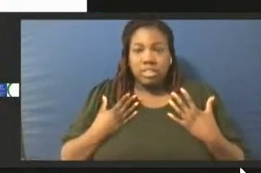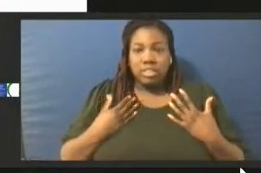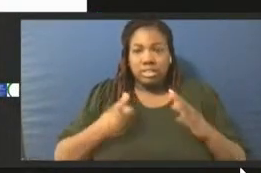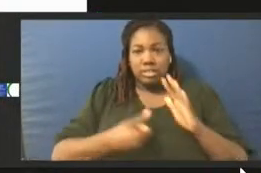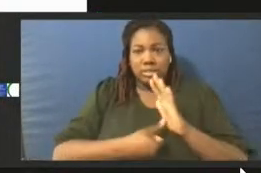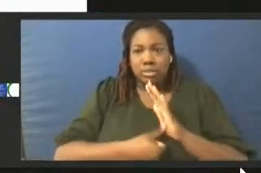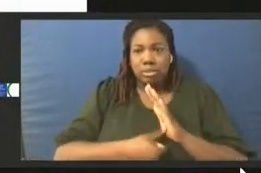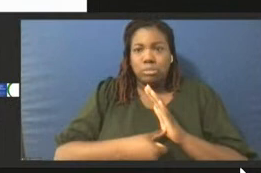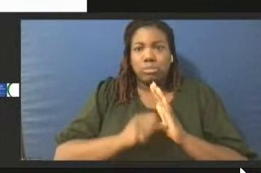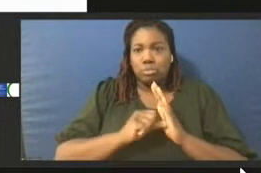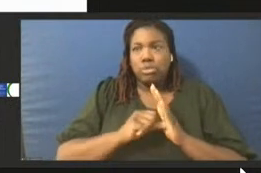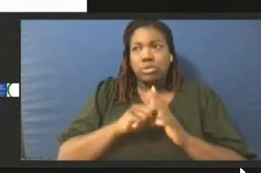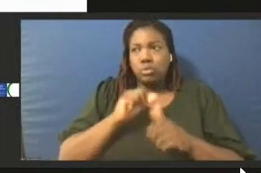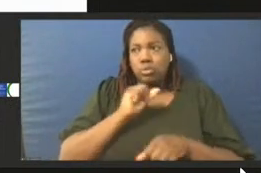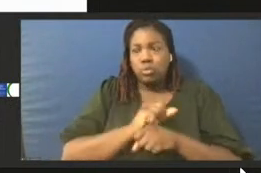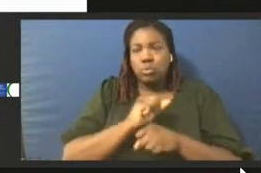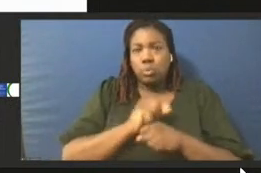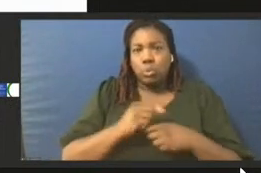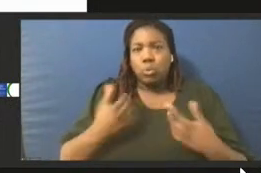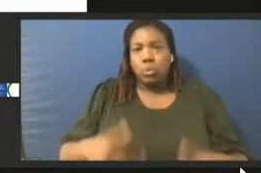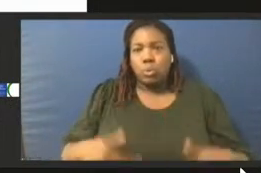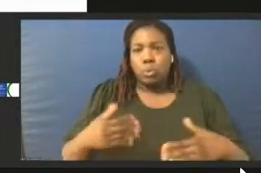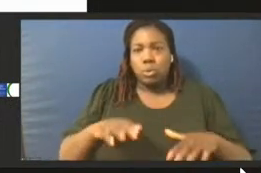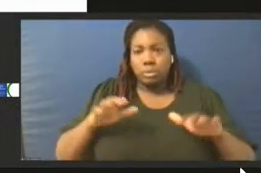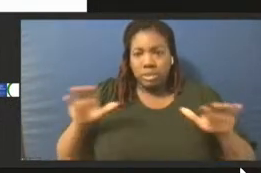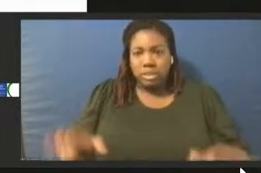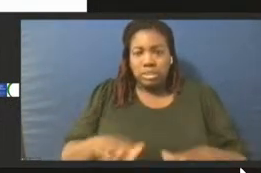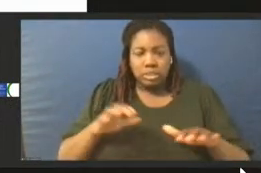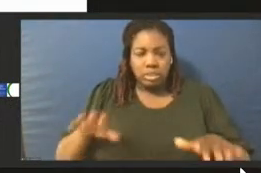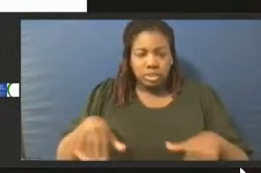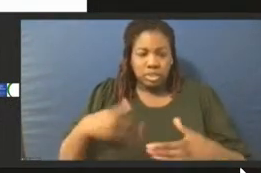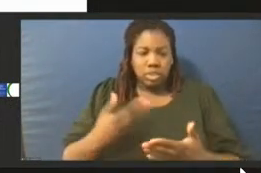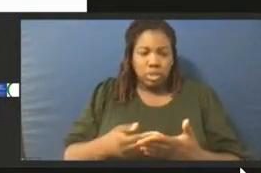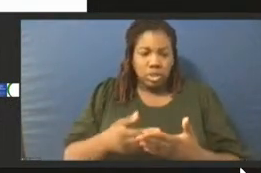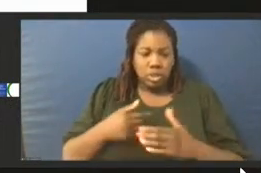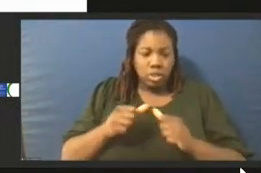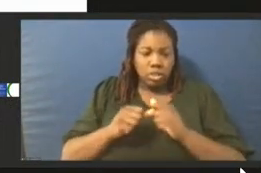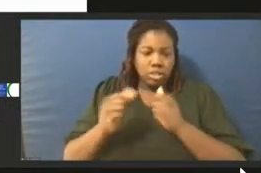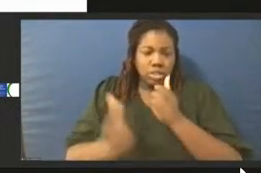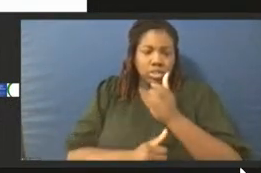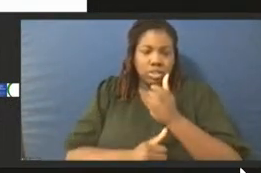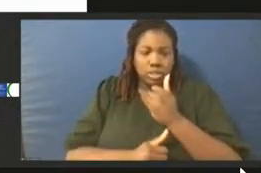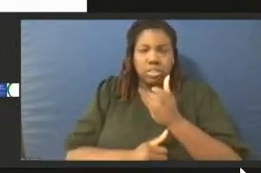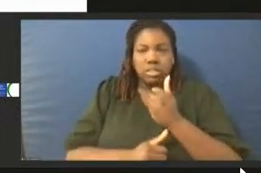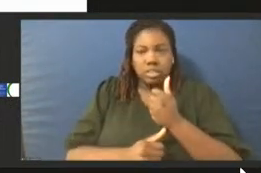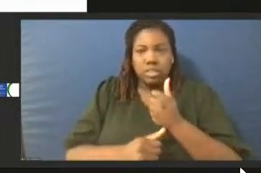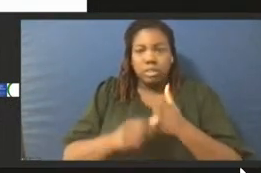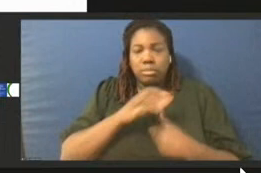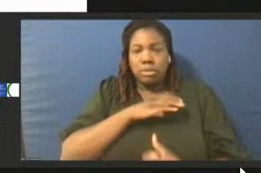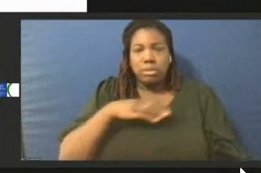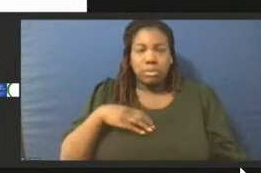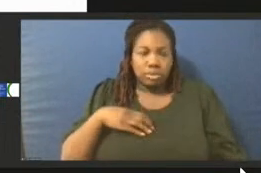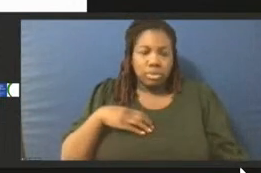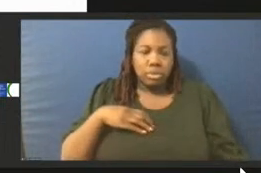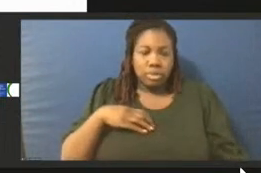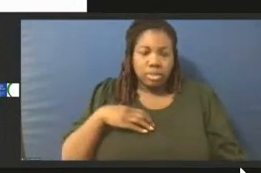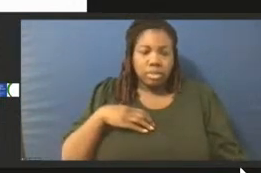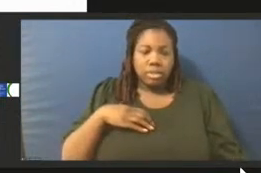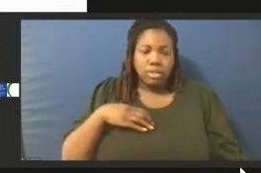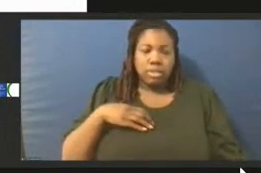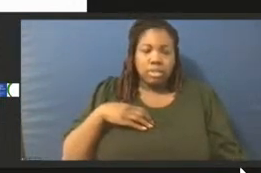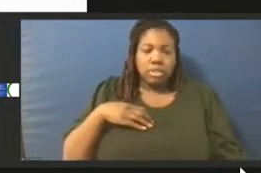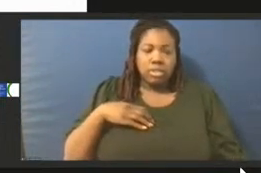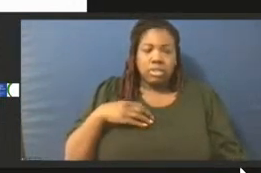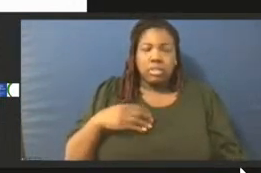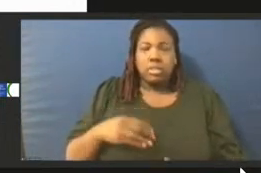impressive work being done by all the subcommittee. And it is with that same pleasure and